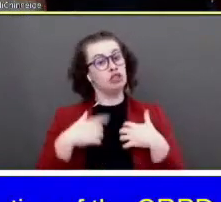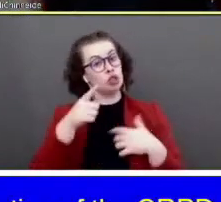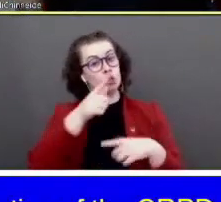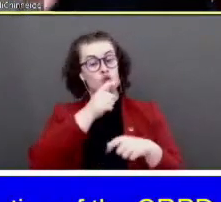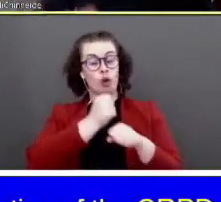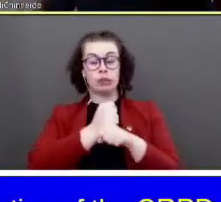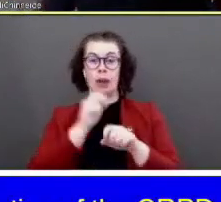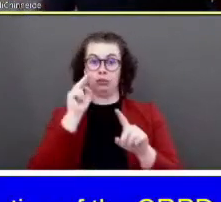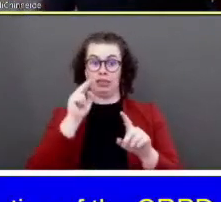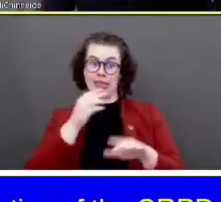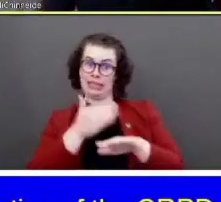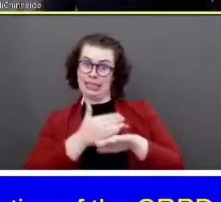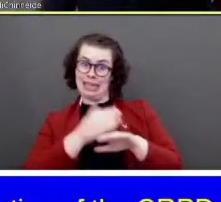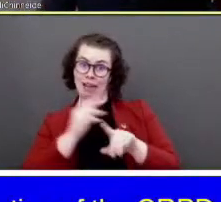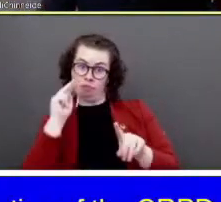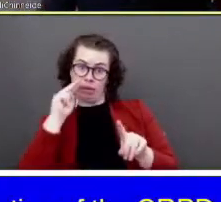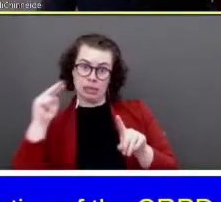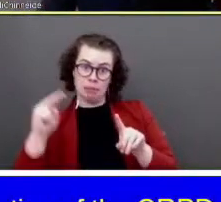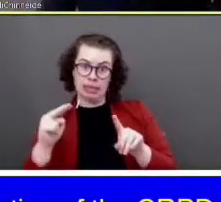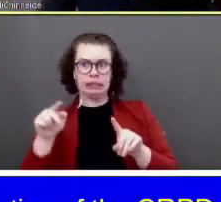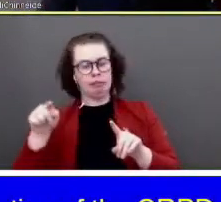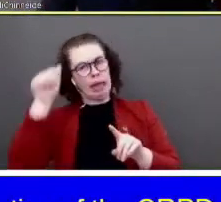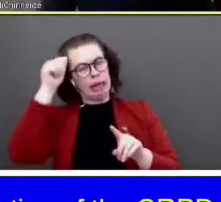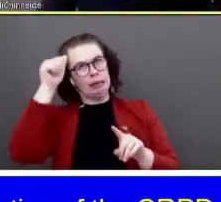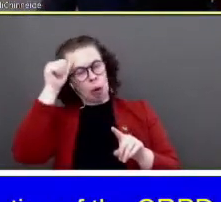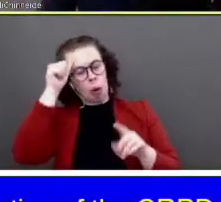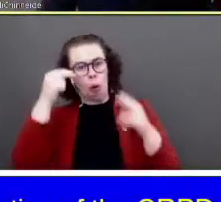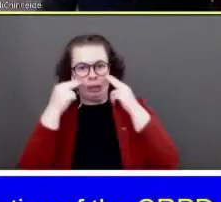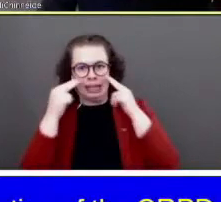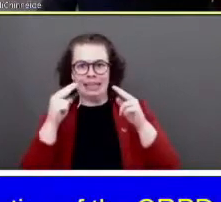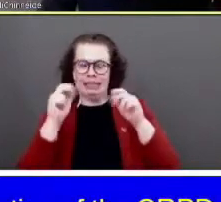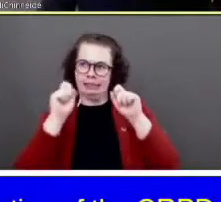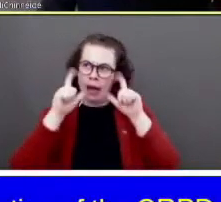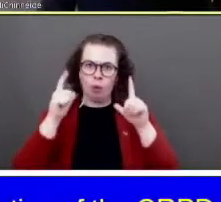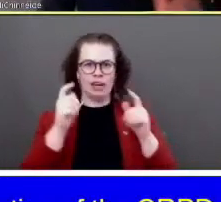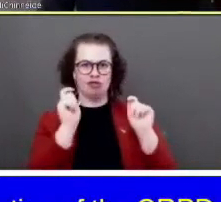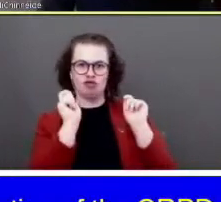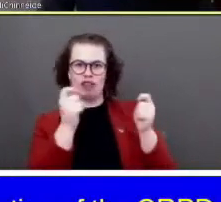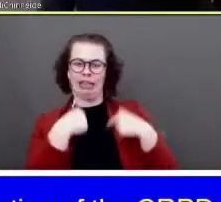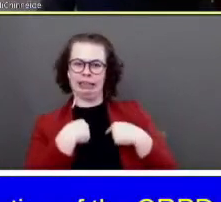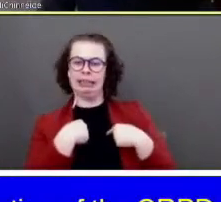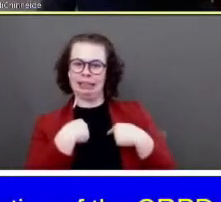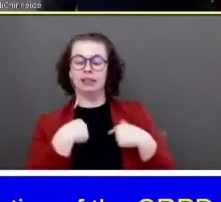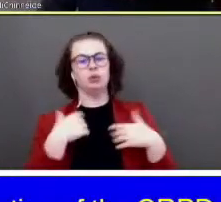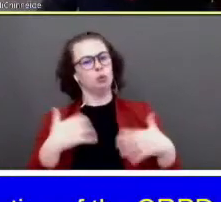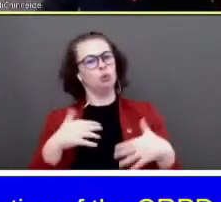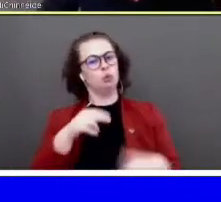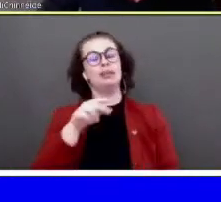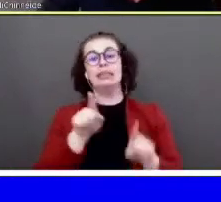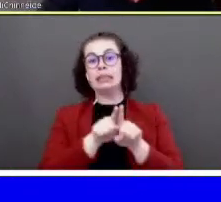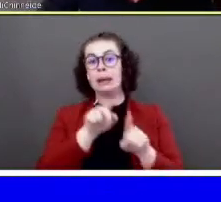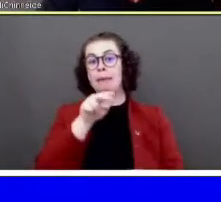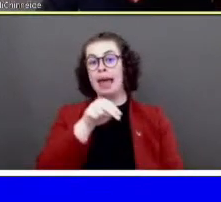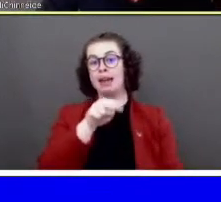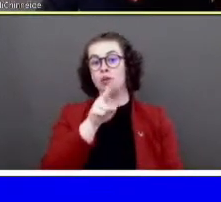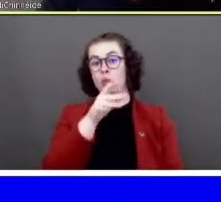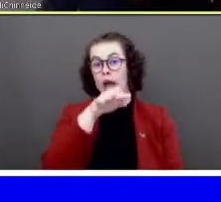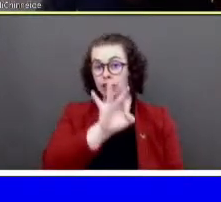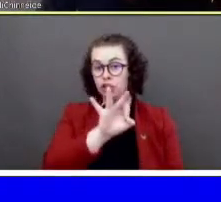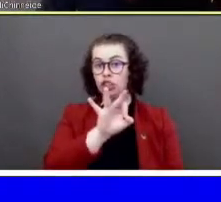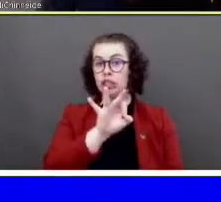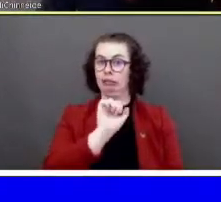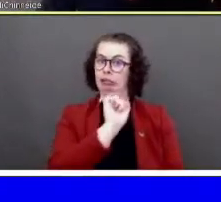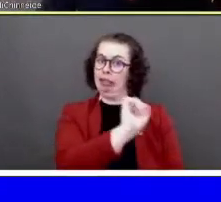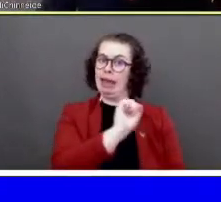for awareness and training. So that was one of the core findings of the NUIG research, which Maria presented